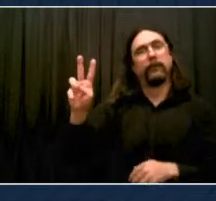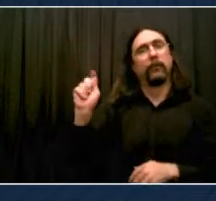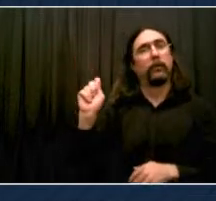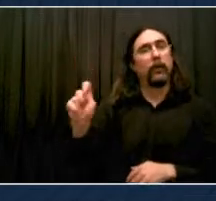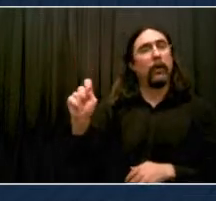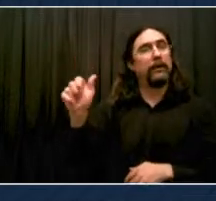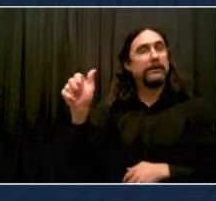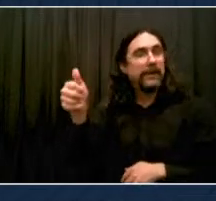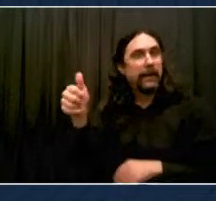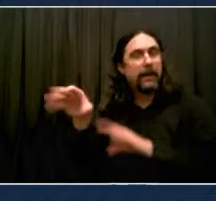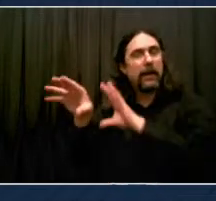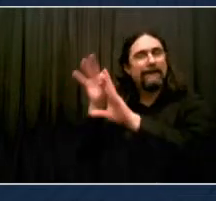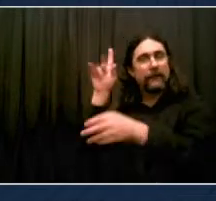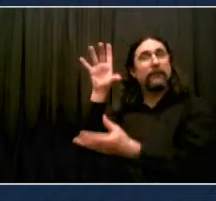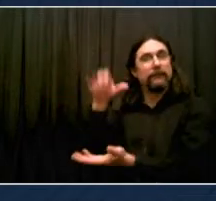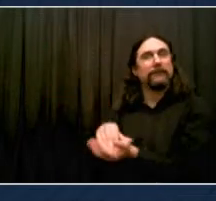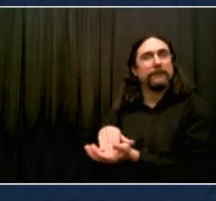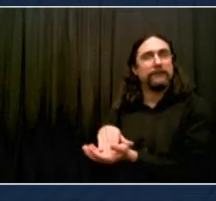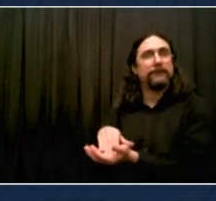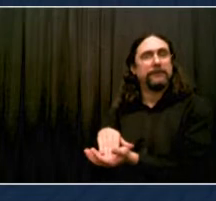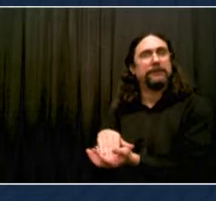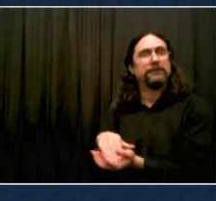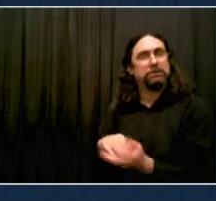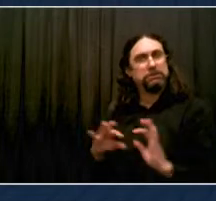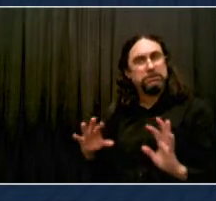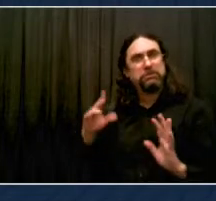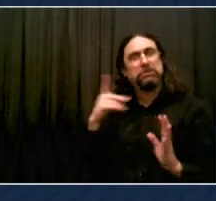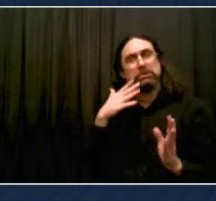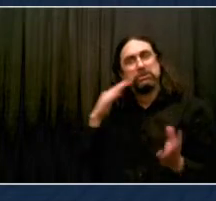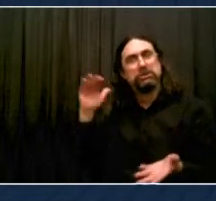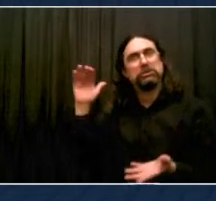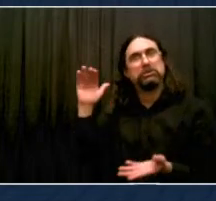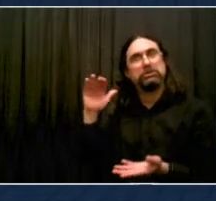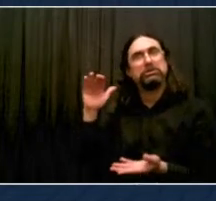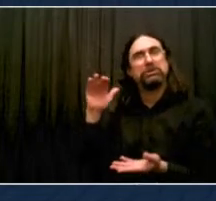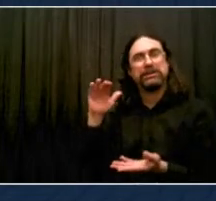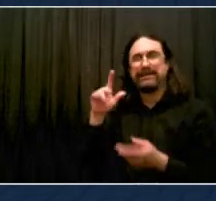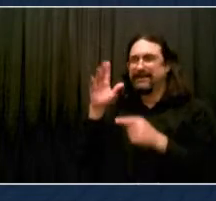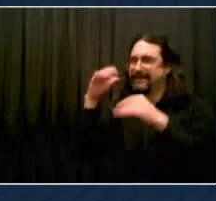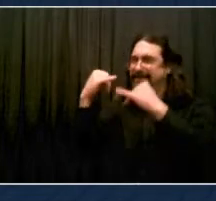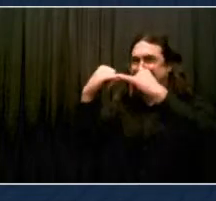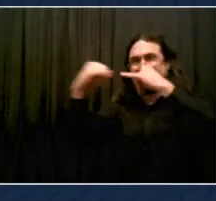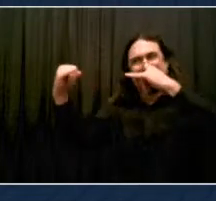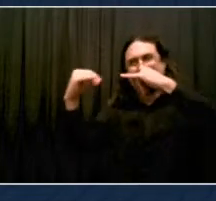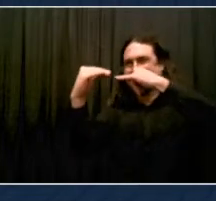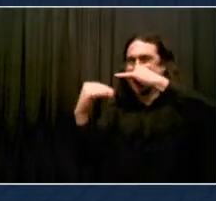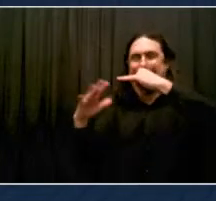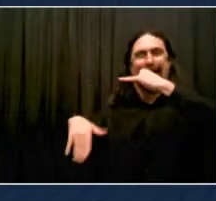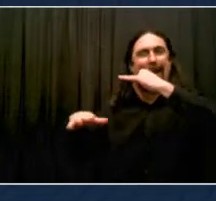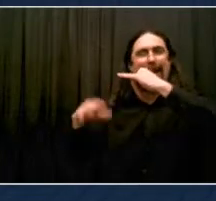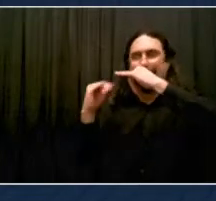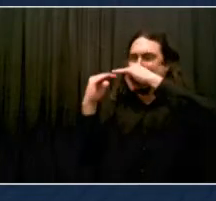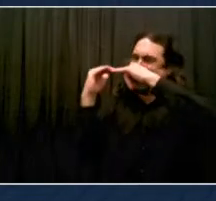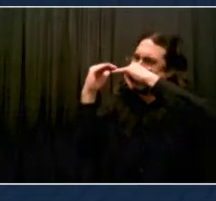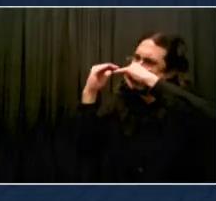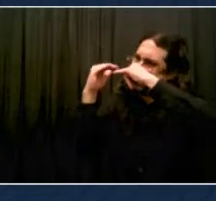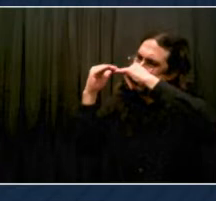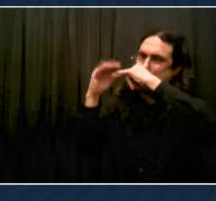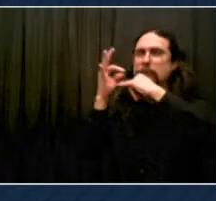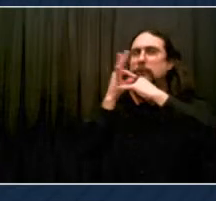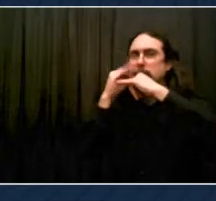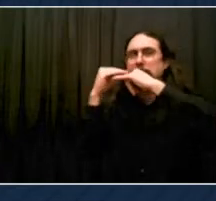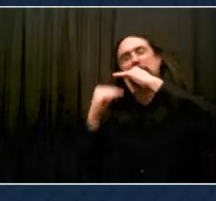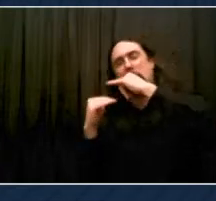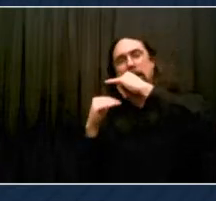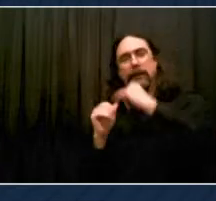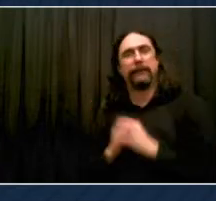We want to get below 2, and it looks very, very good at this moment. We just all got to keep doing what we know what to do. Number two,